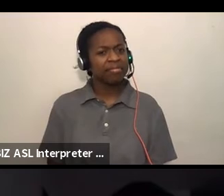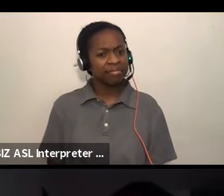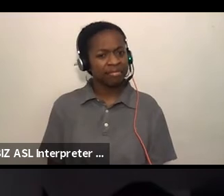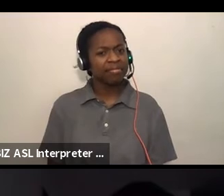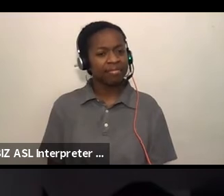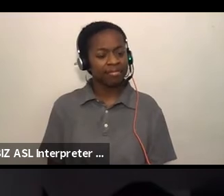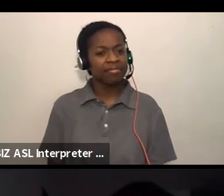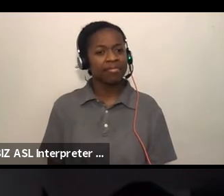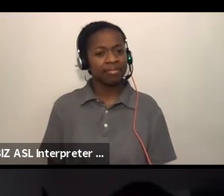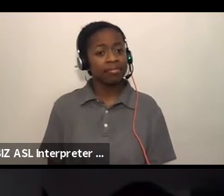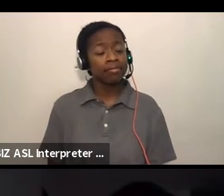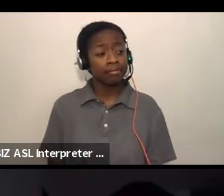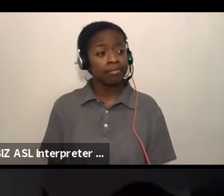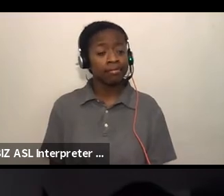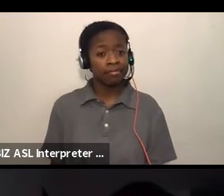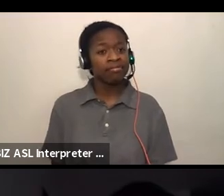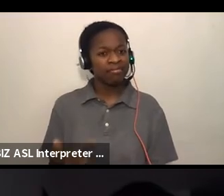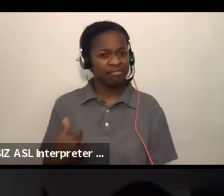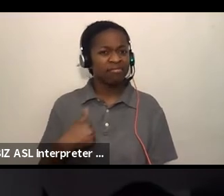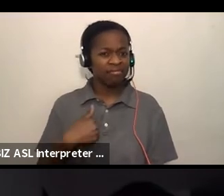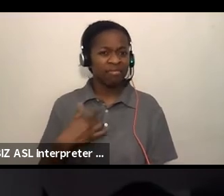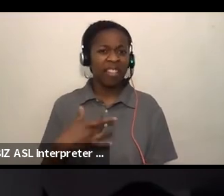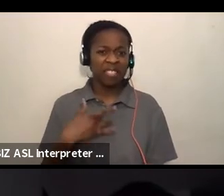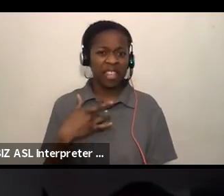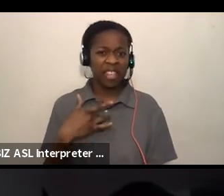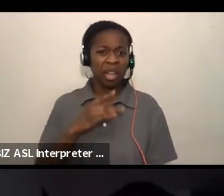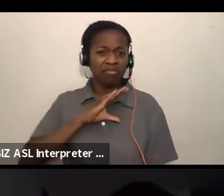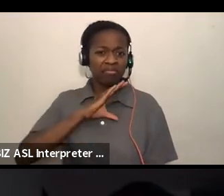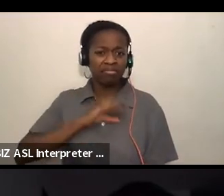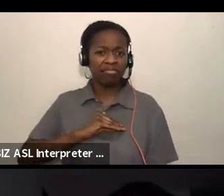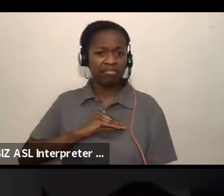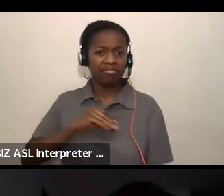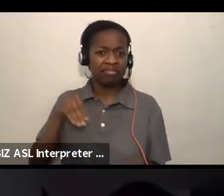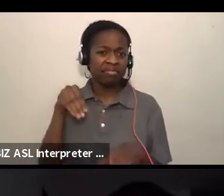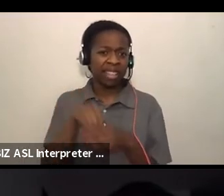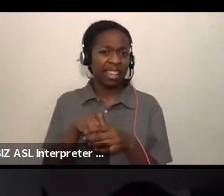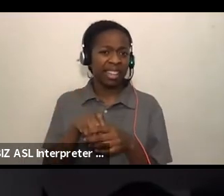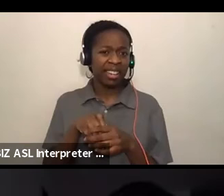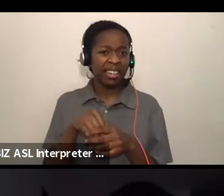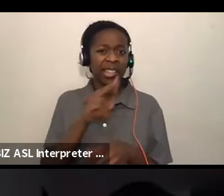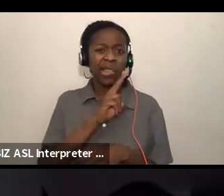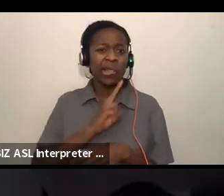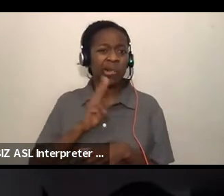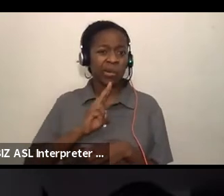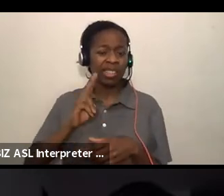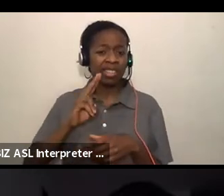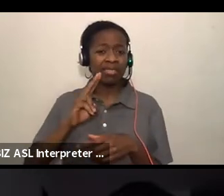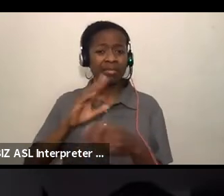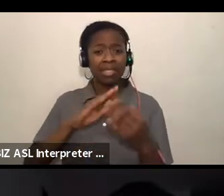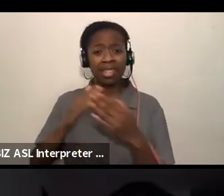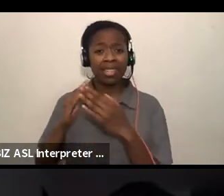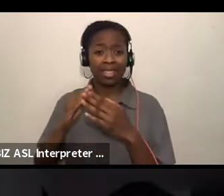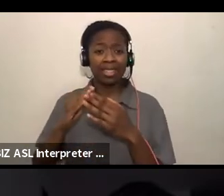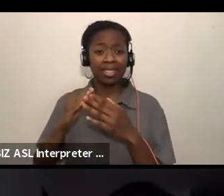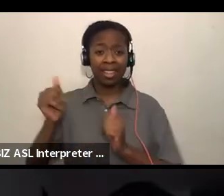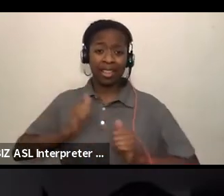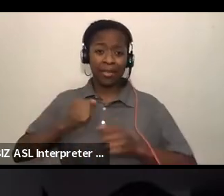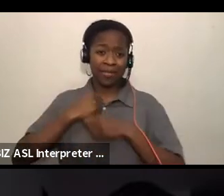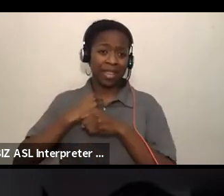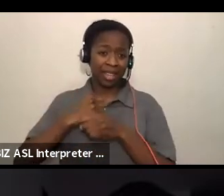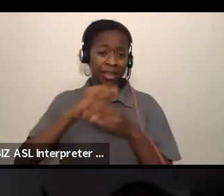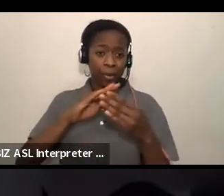I definitely feel undervalued in the Twin Cities theater making community. I wholeheartedly believe